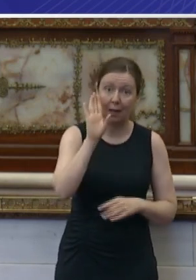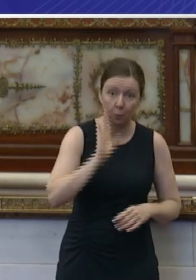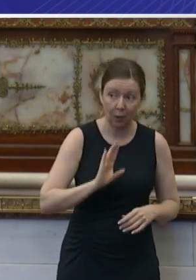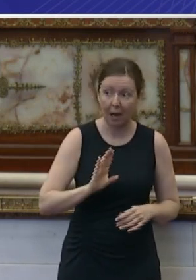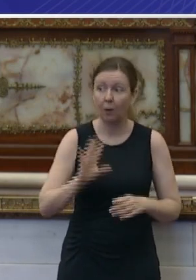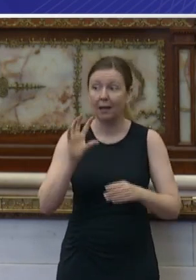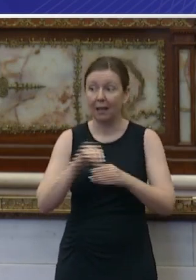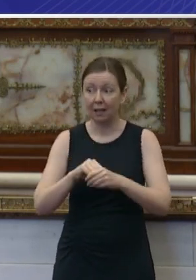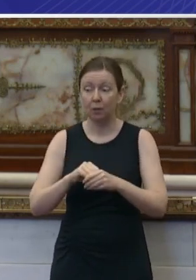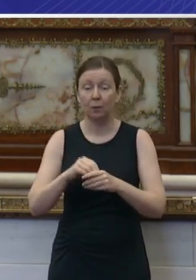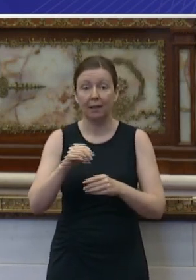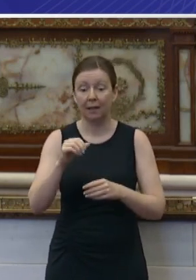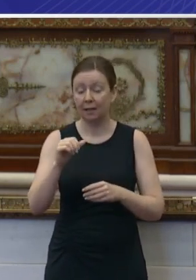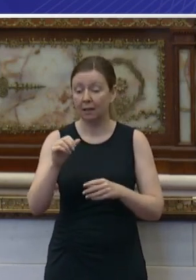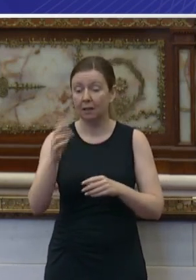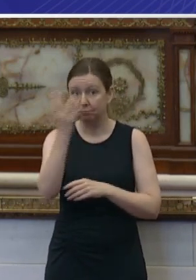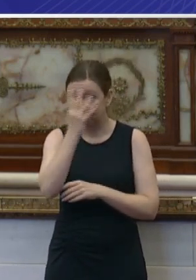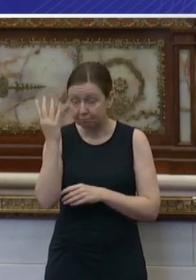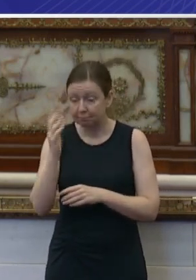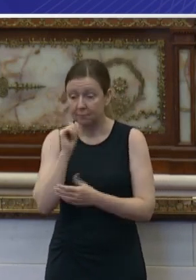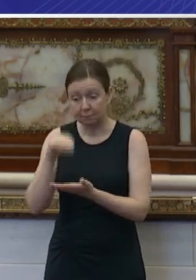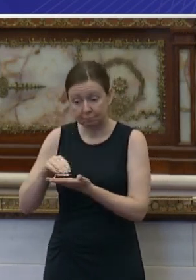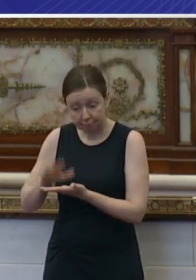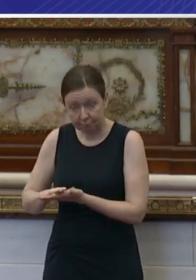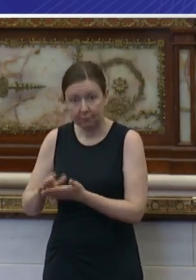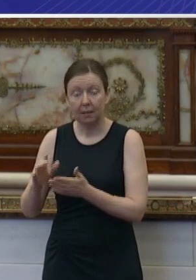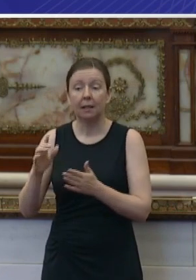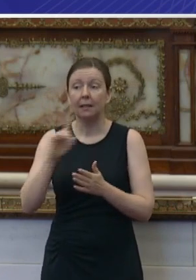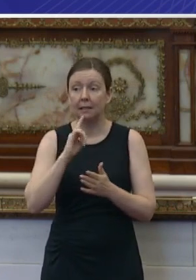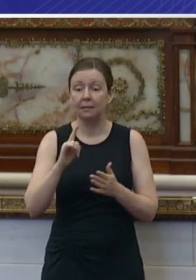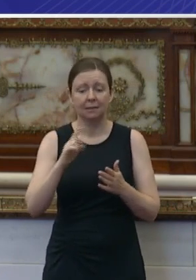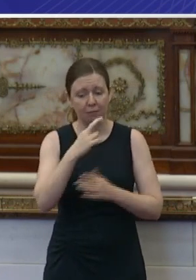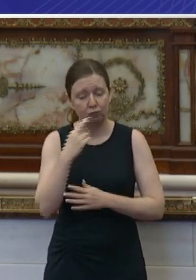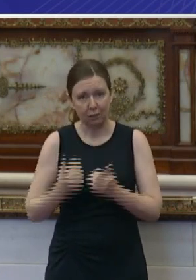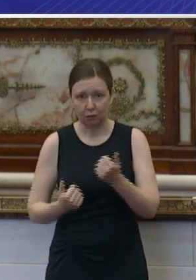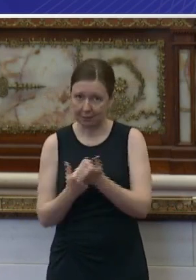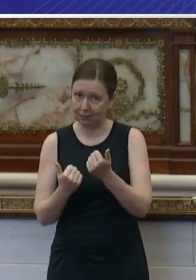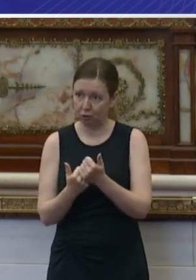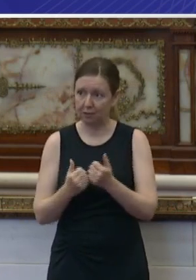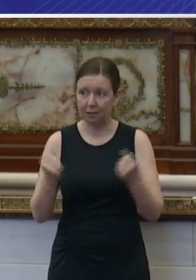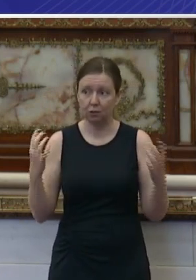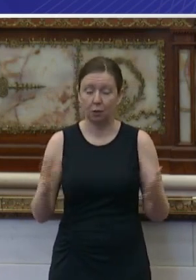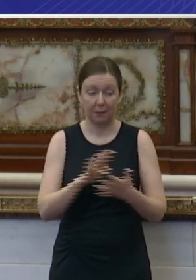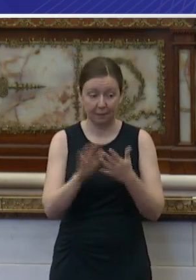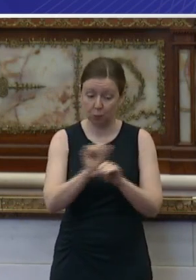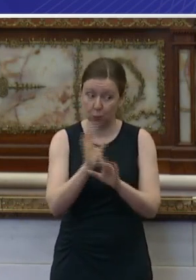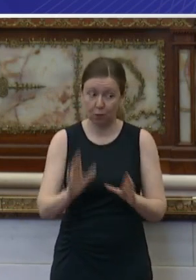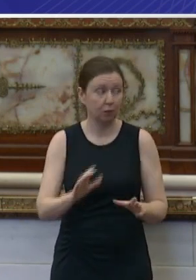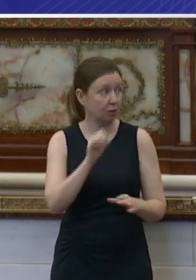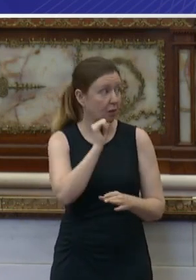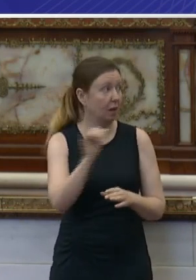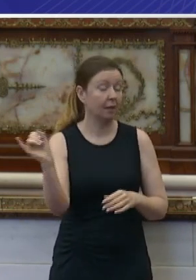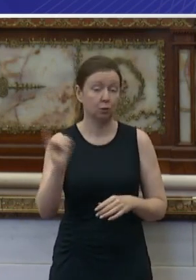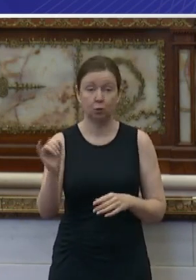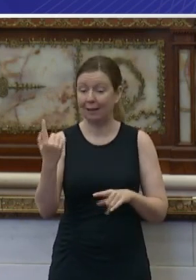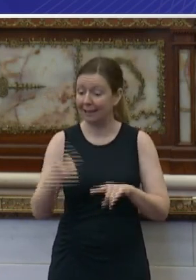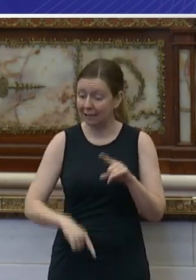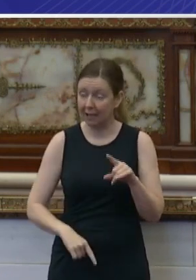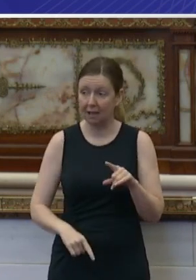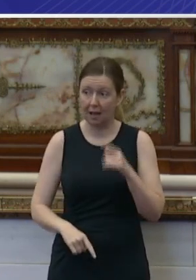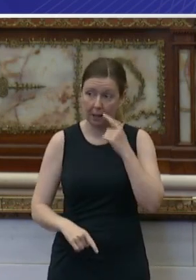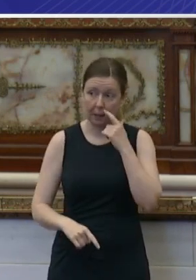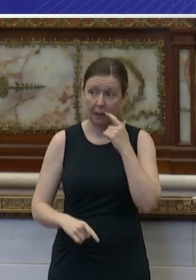brown, including undocumented workers, is the backbone of the Philadelphia restaurant industry. So many of these workers are uninsured and simply cannot